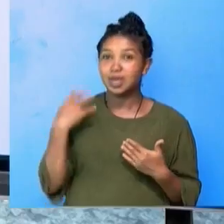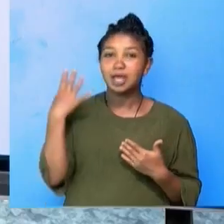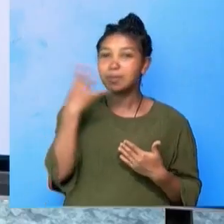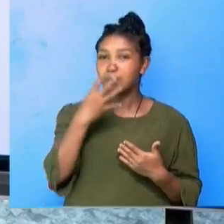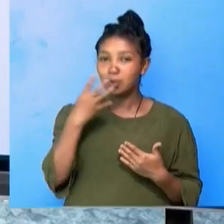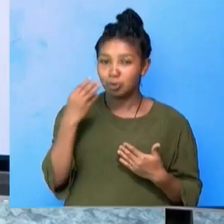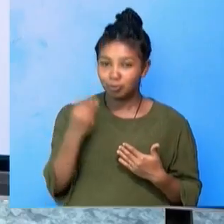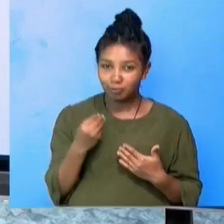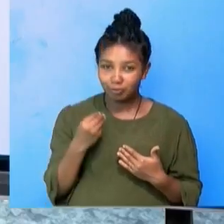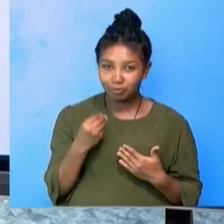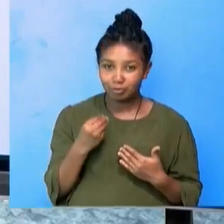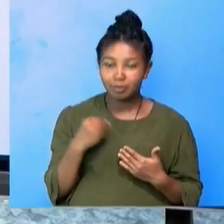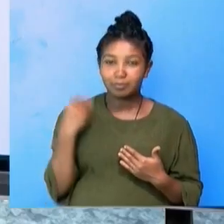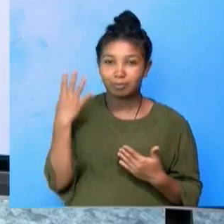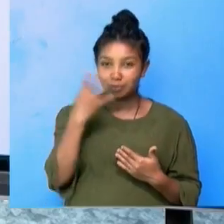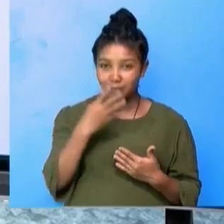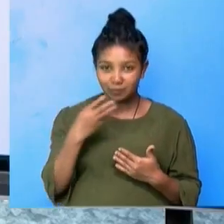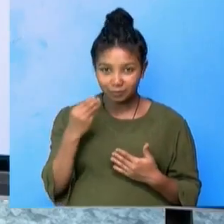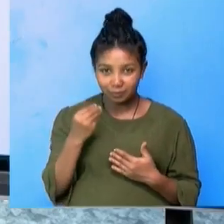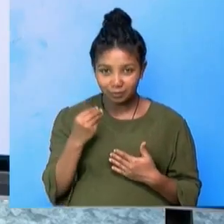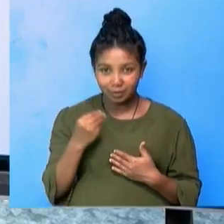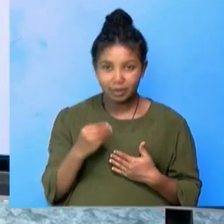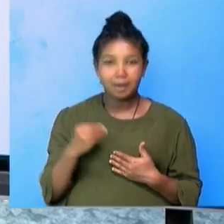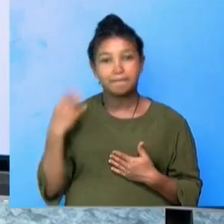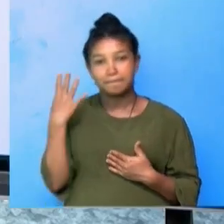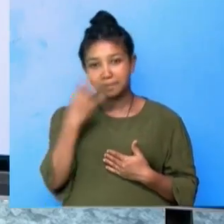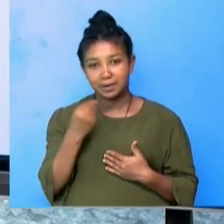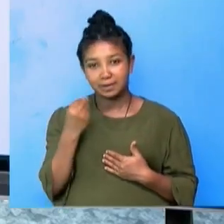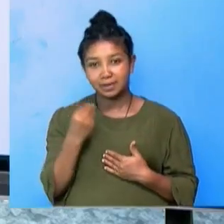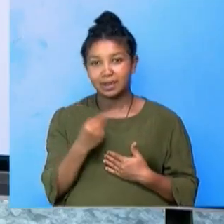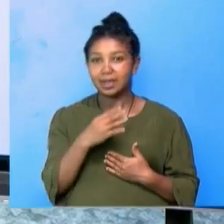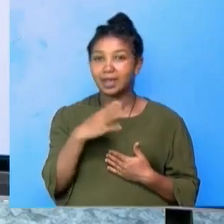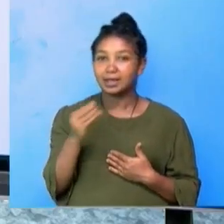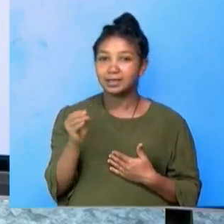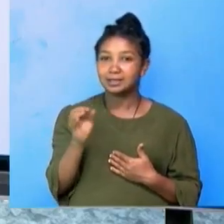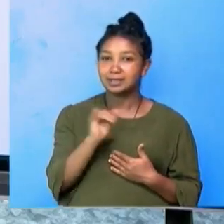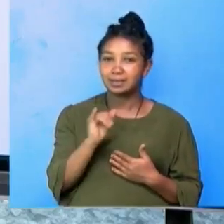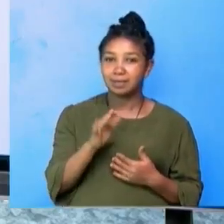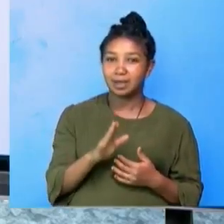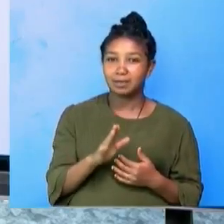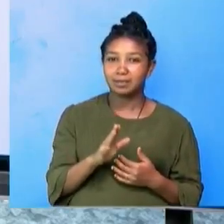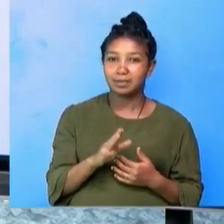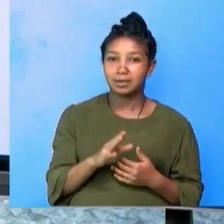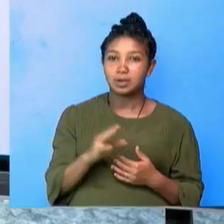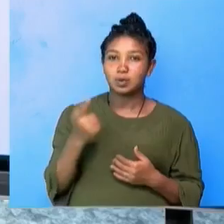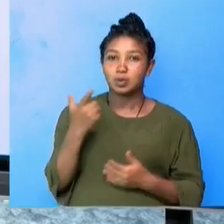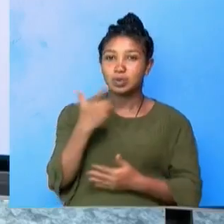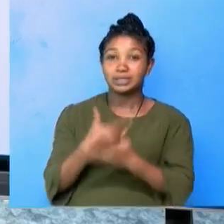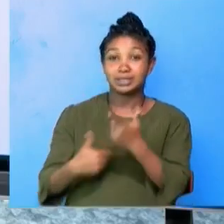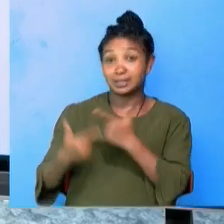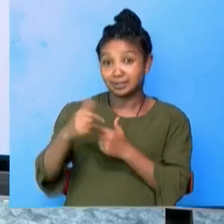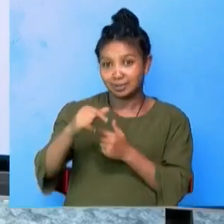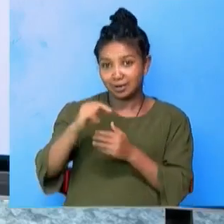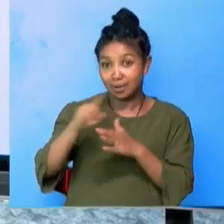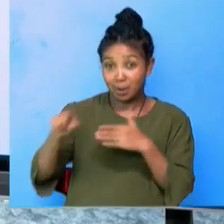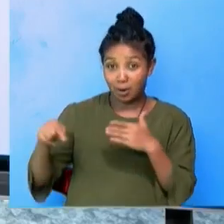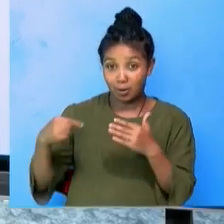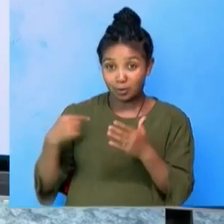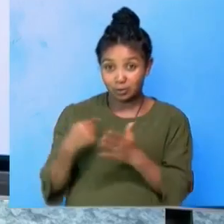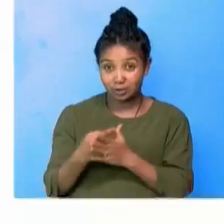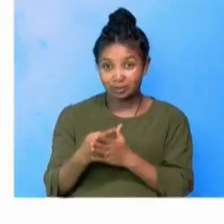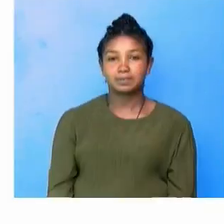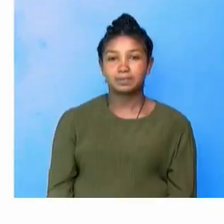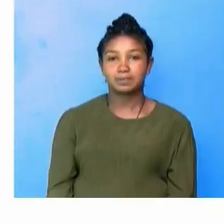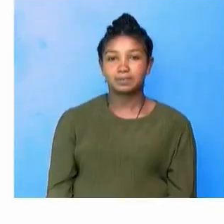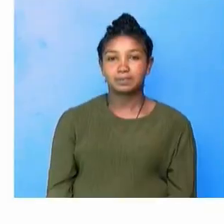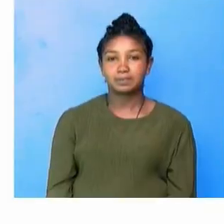beautiful, beautiful, pretty. And at the same time, we were discussed about also antonym